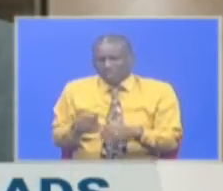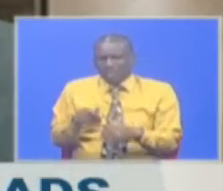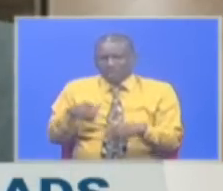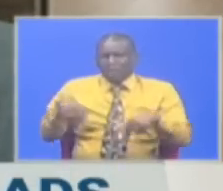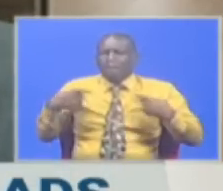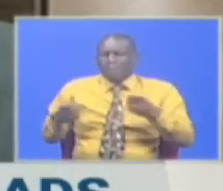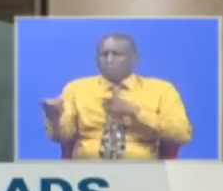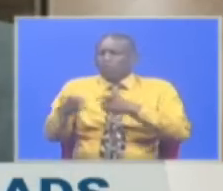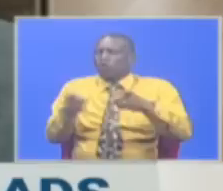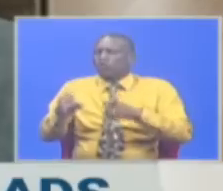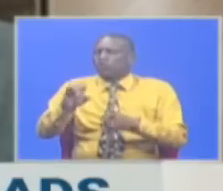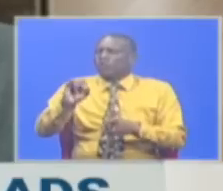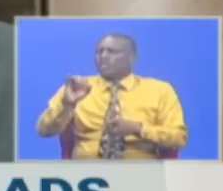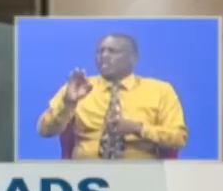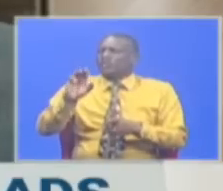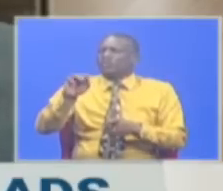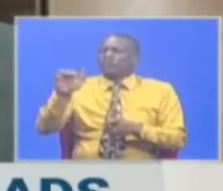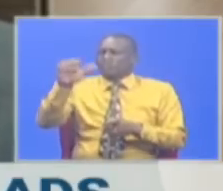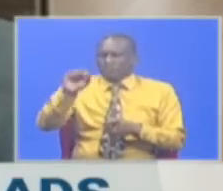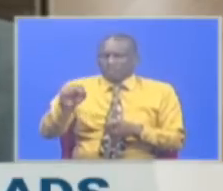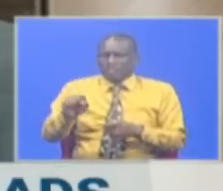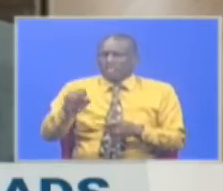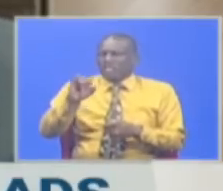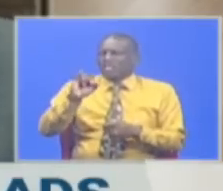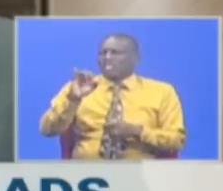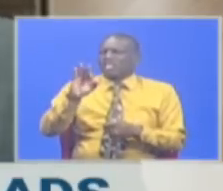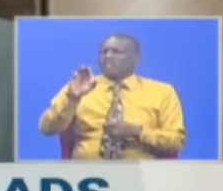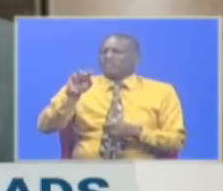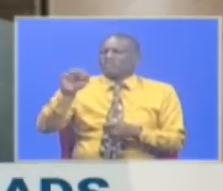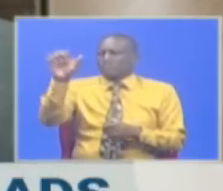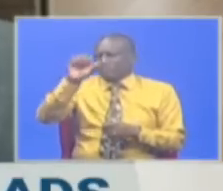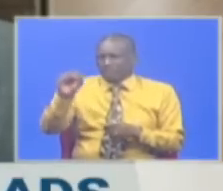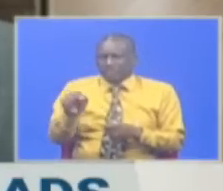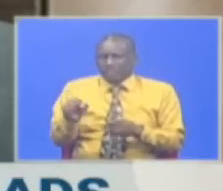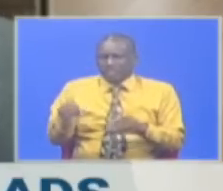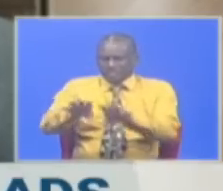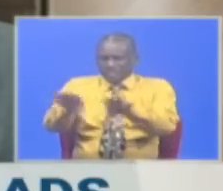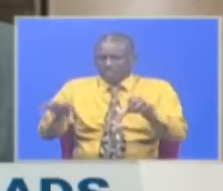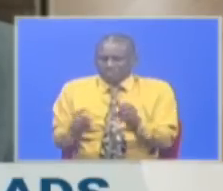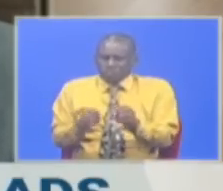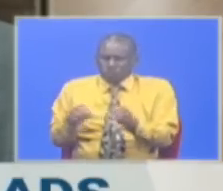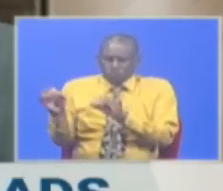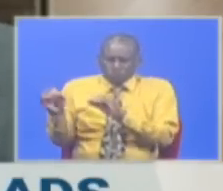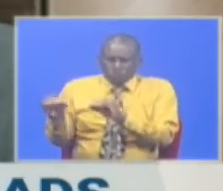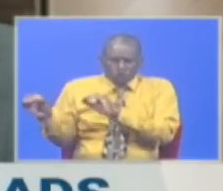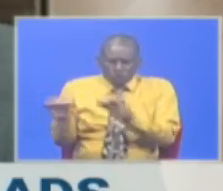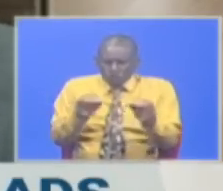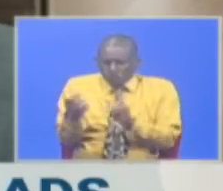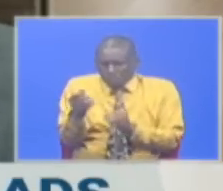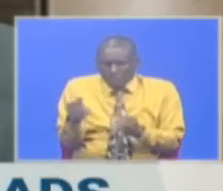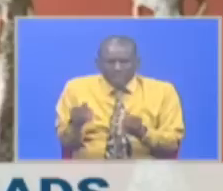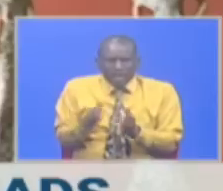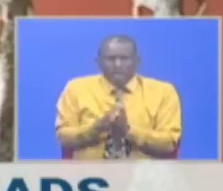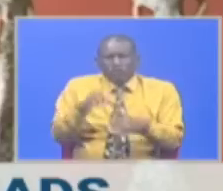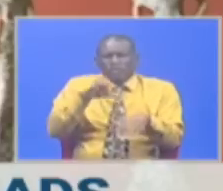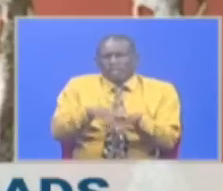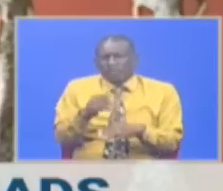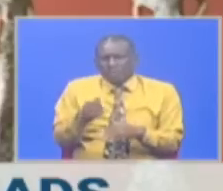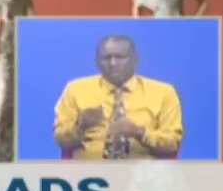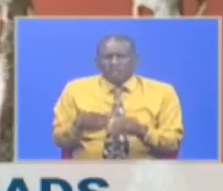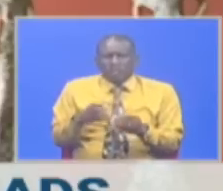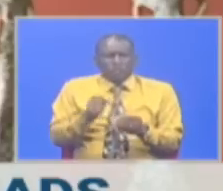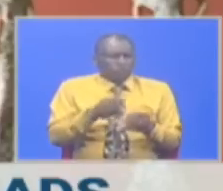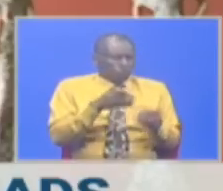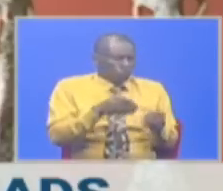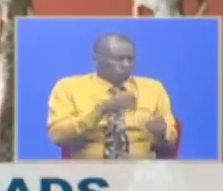control IFMIS. IFMIS is just a system. You load in money, you get money. If you don't load in money, the judiciary doesn't get money. So if they were determined to